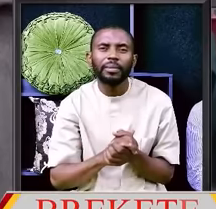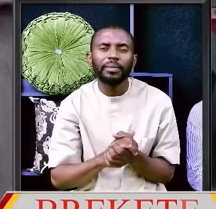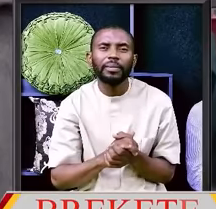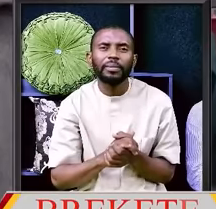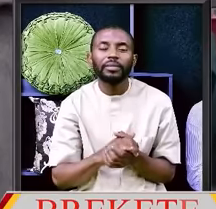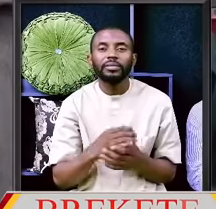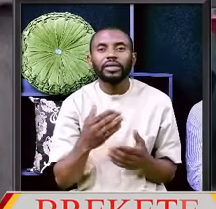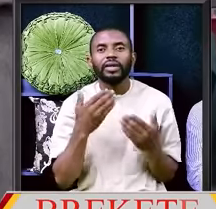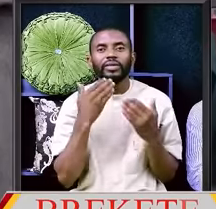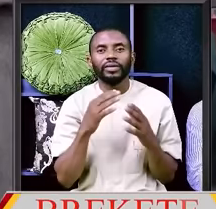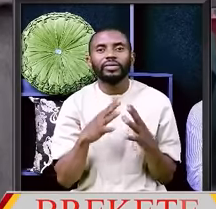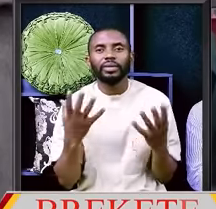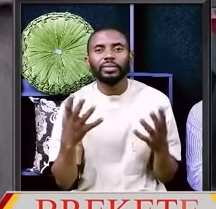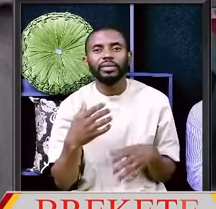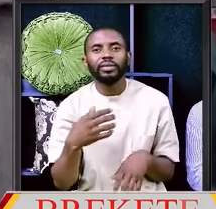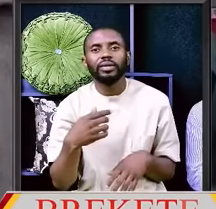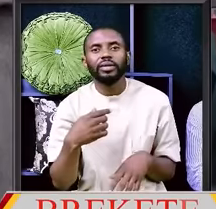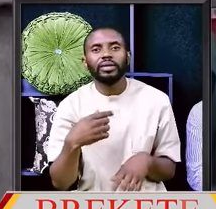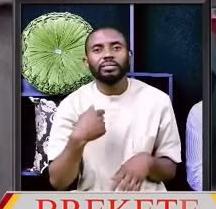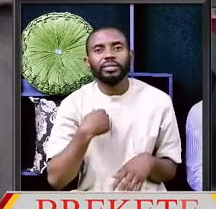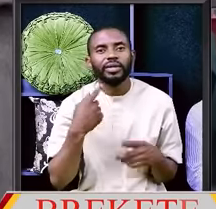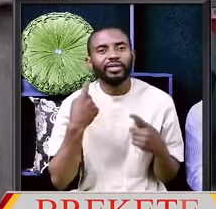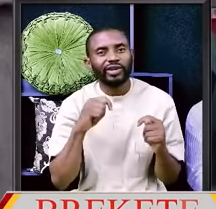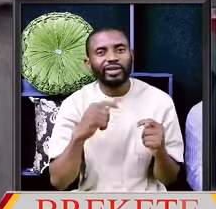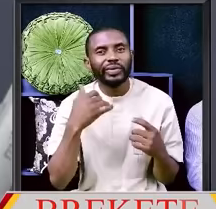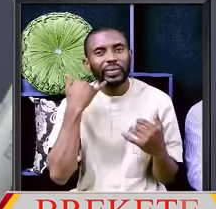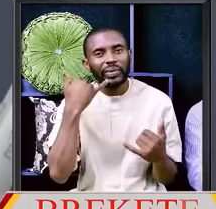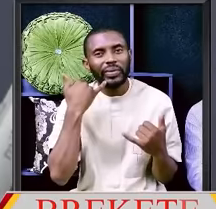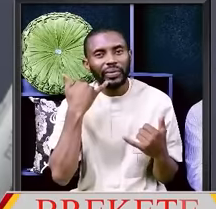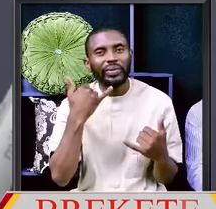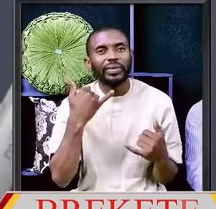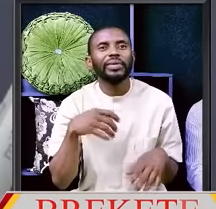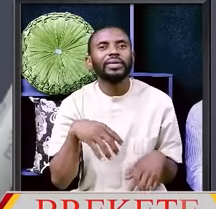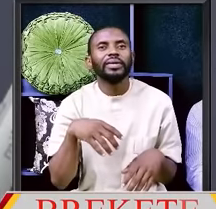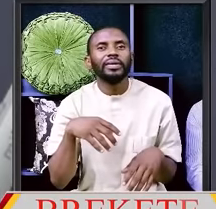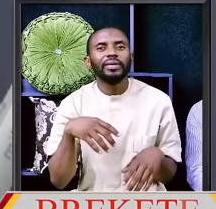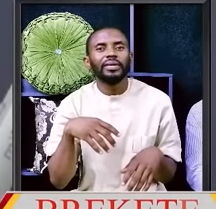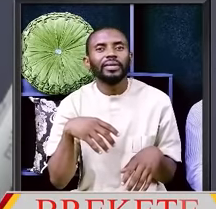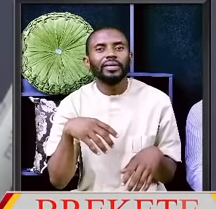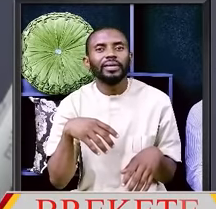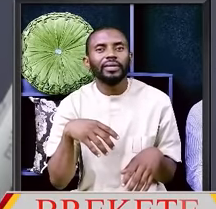Yes, thank you so much. I've been trying to call in. Yes.